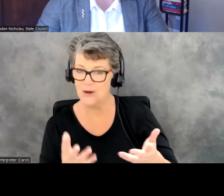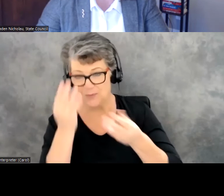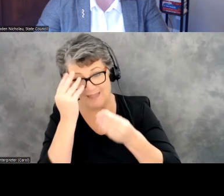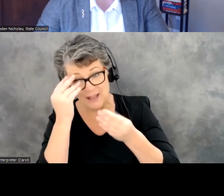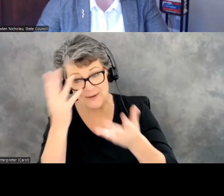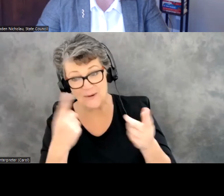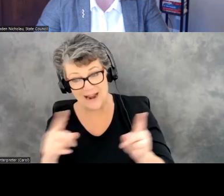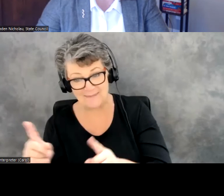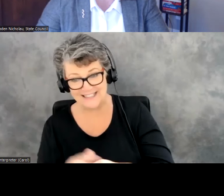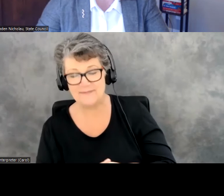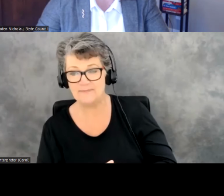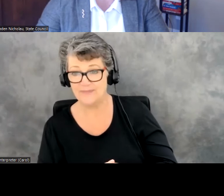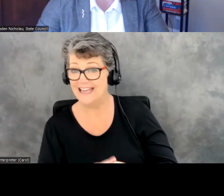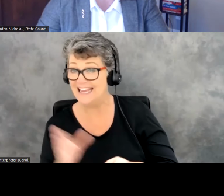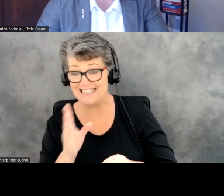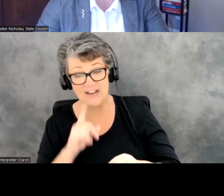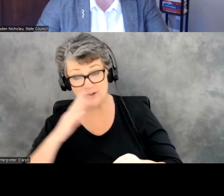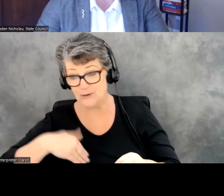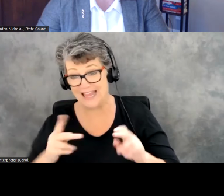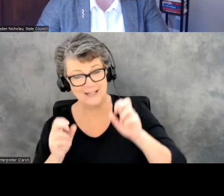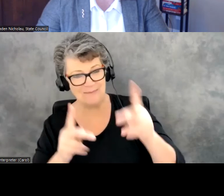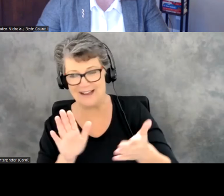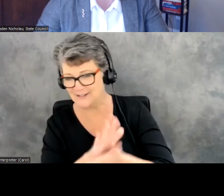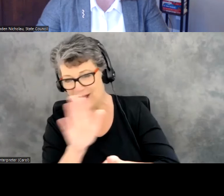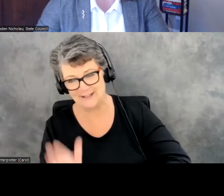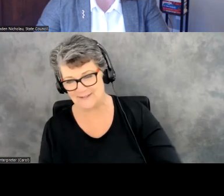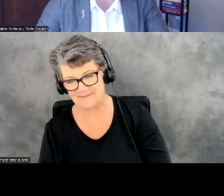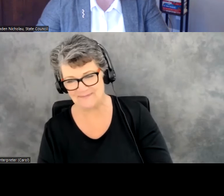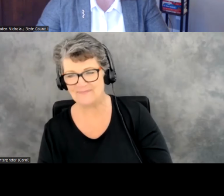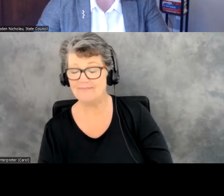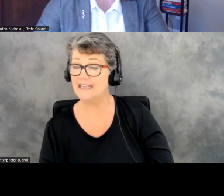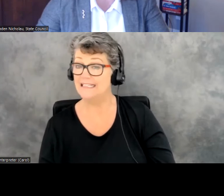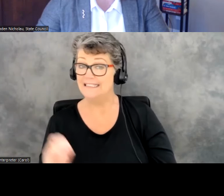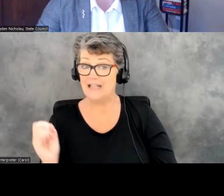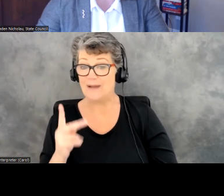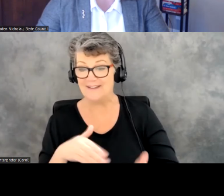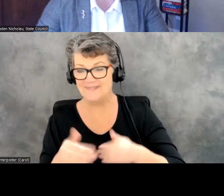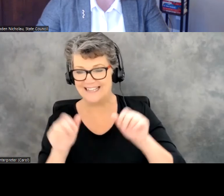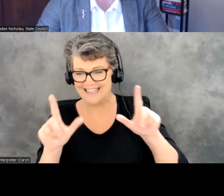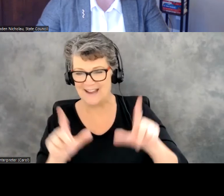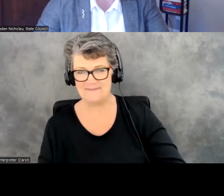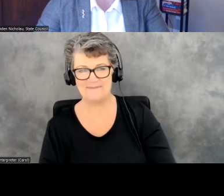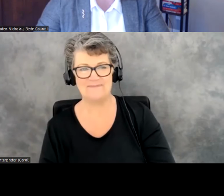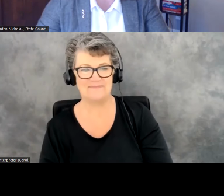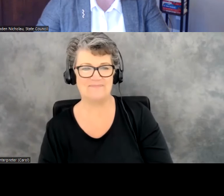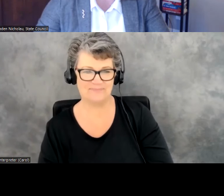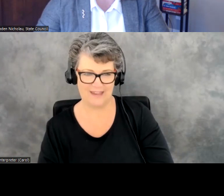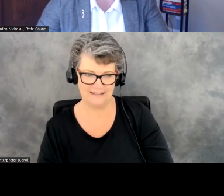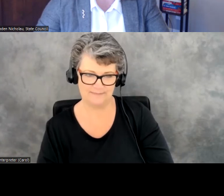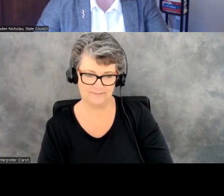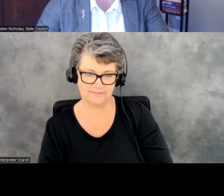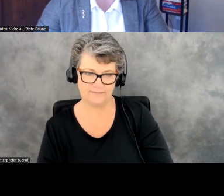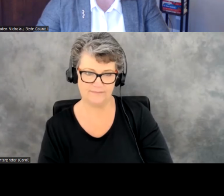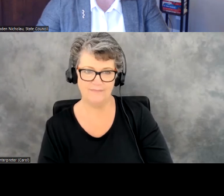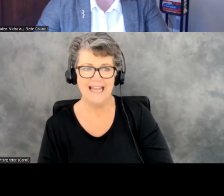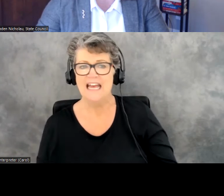all posted because it's never too late to go back to college. All right, next slide. So I